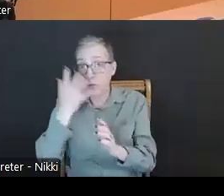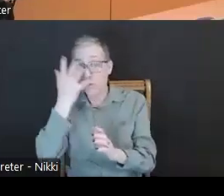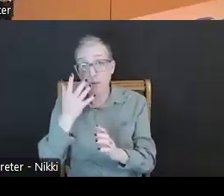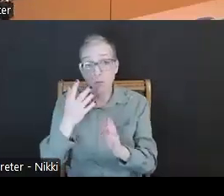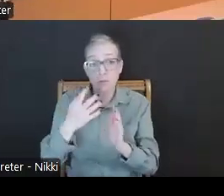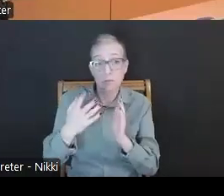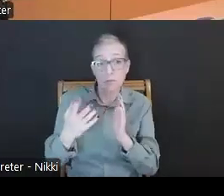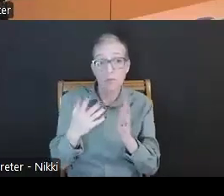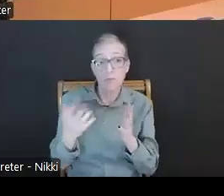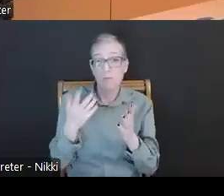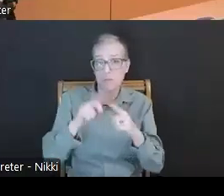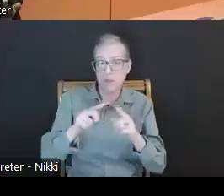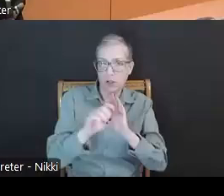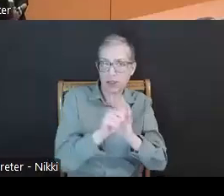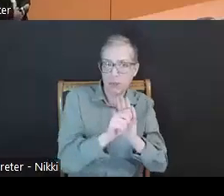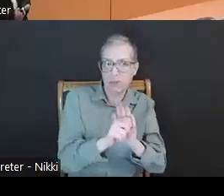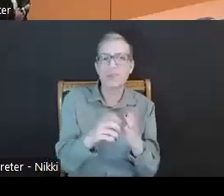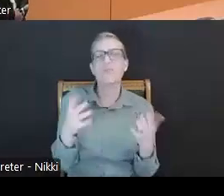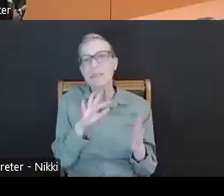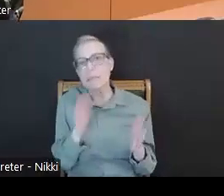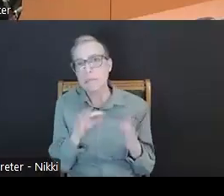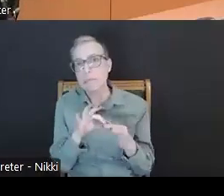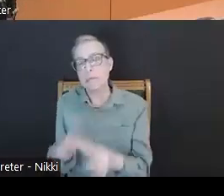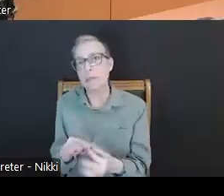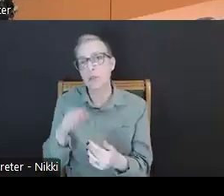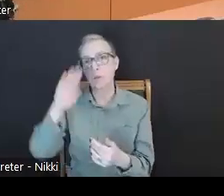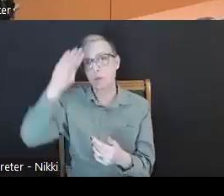like anthropological studies. So